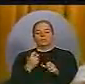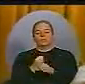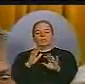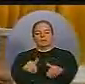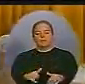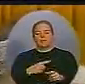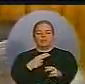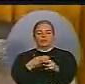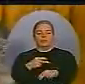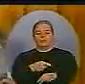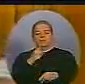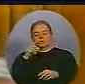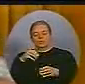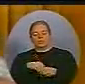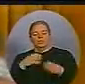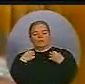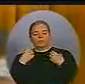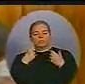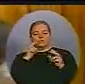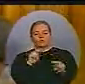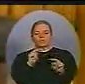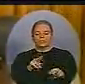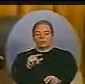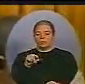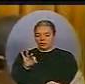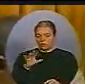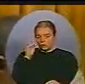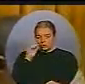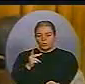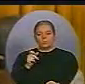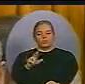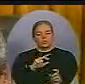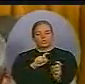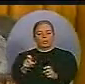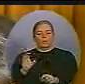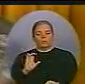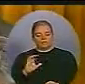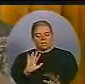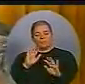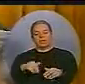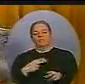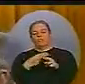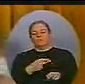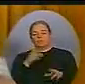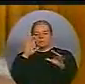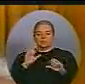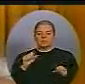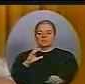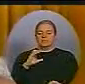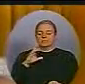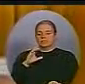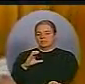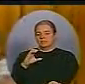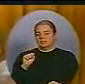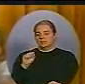In 2009, Arthur Porter donated again to the Conservatives and was appointed chair of CERC. Then as chair of CERC,